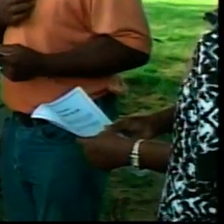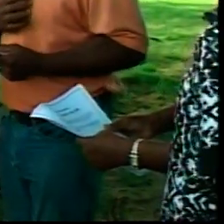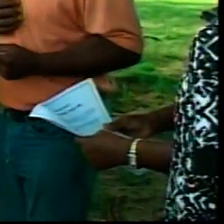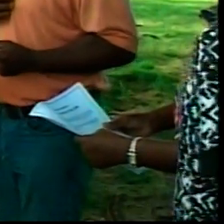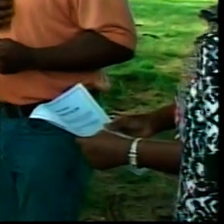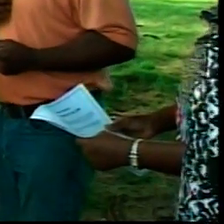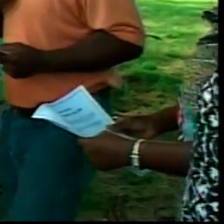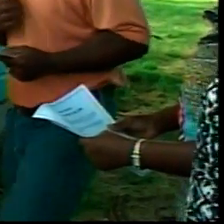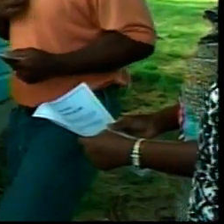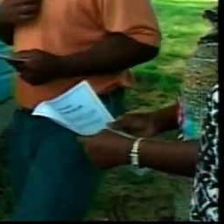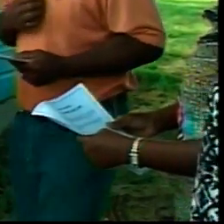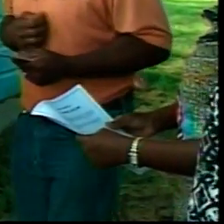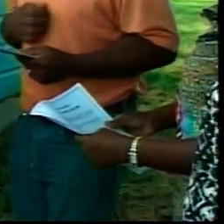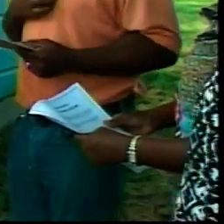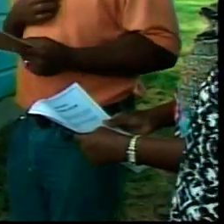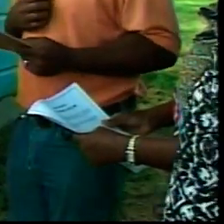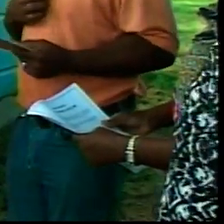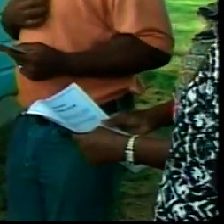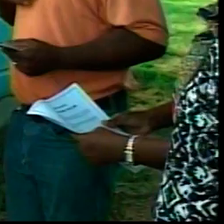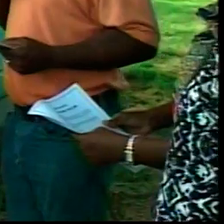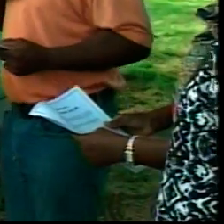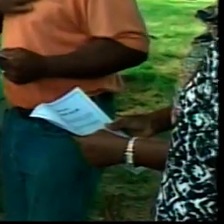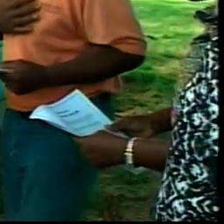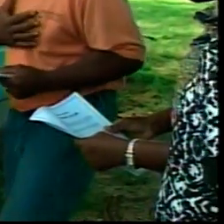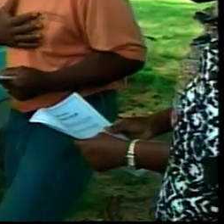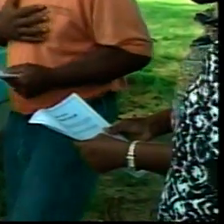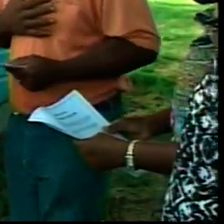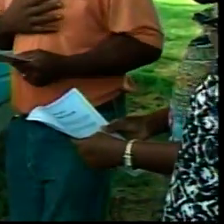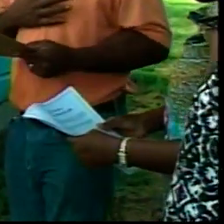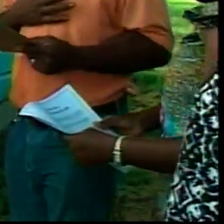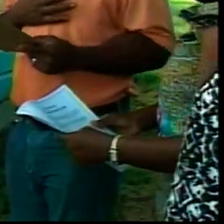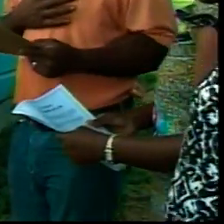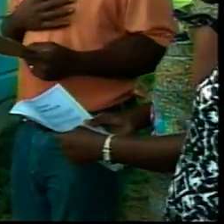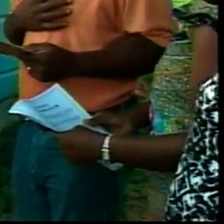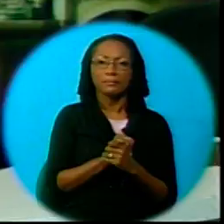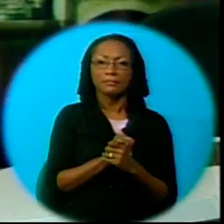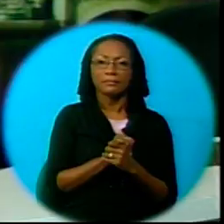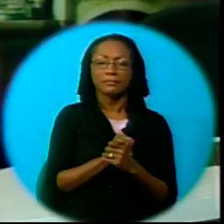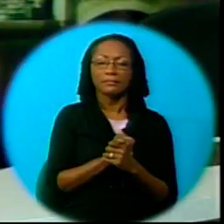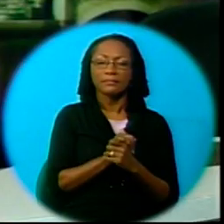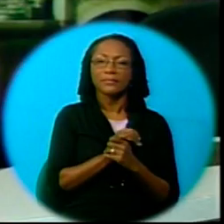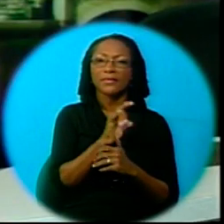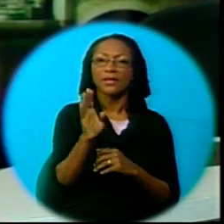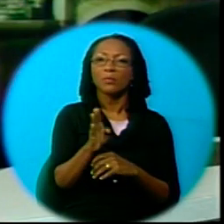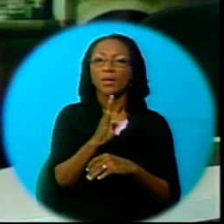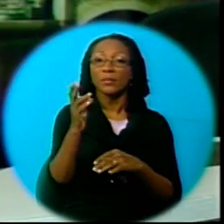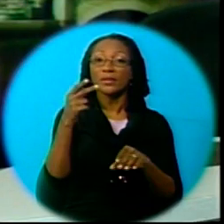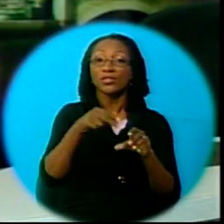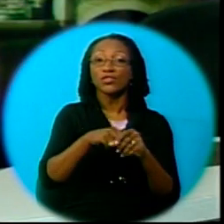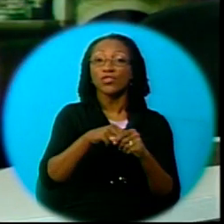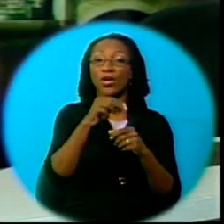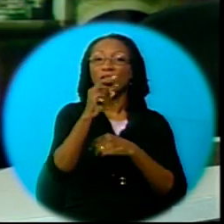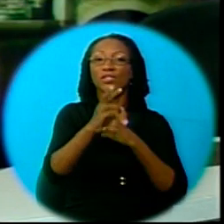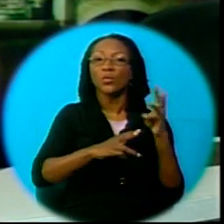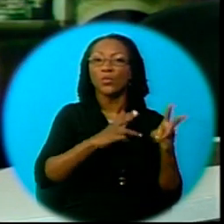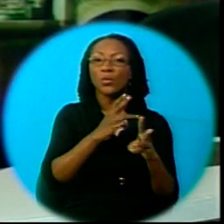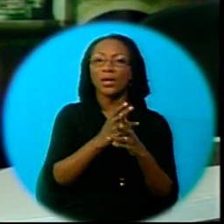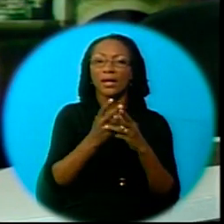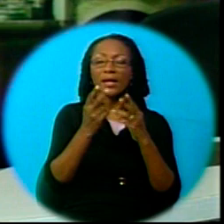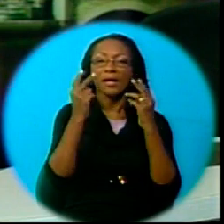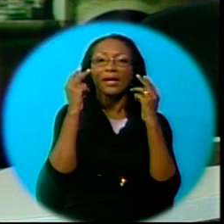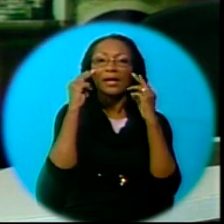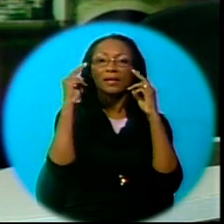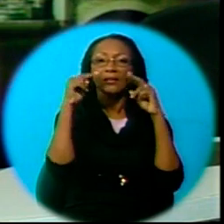to operate in a globalized world in the 21st century. As Barbados joins the world in